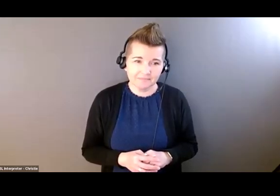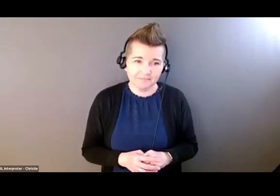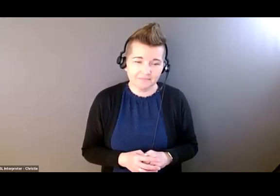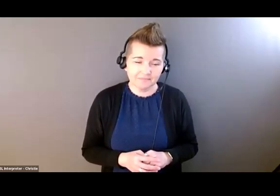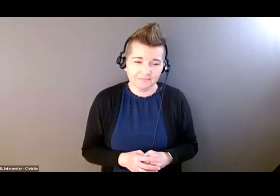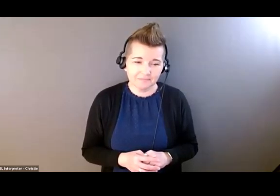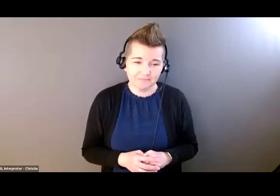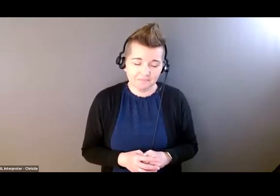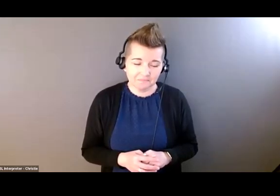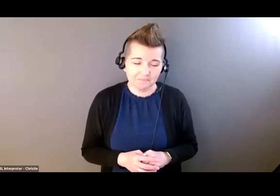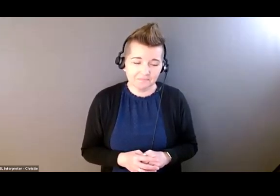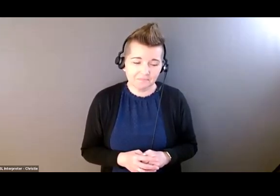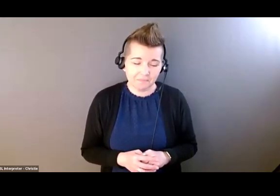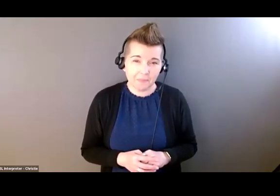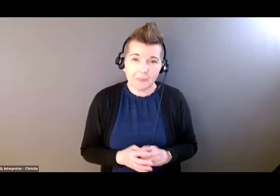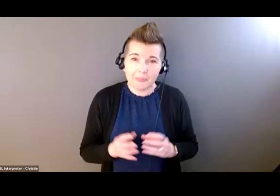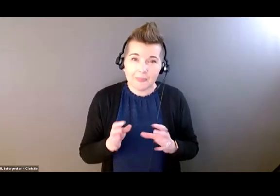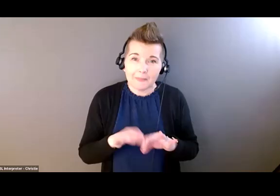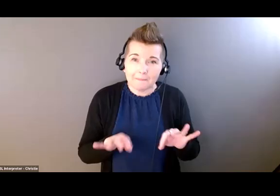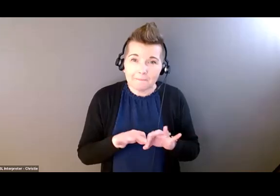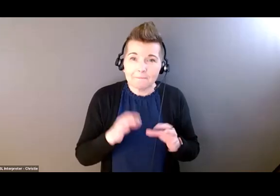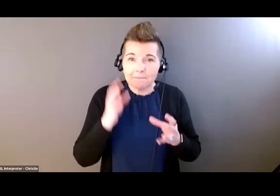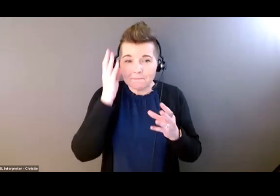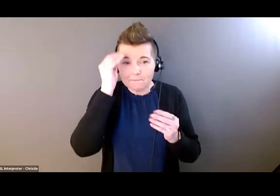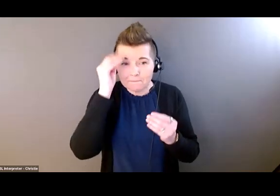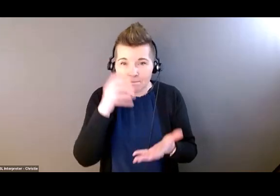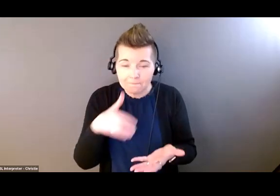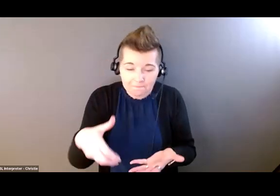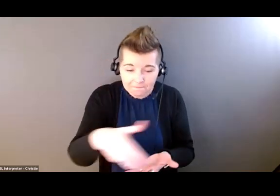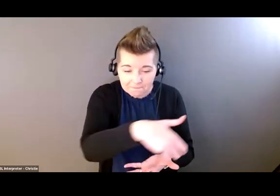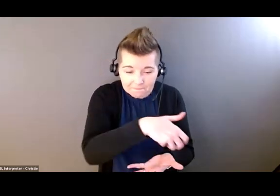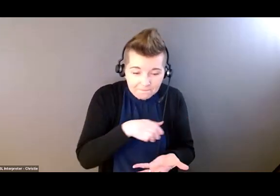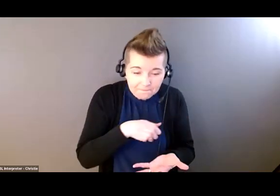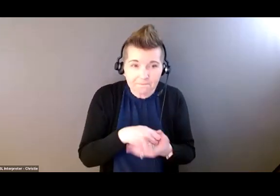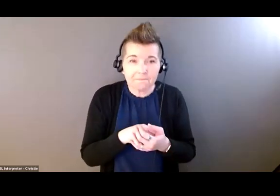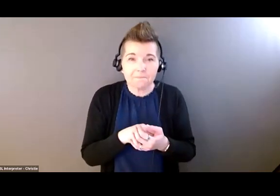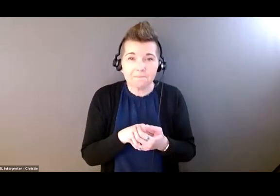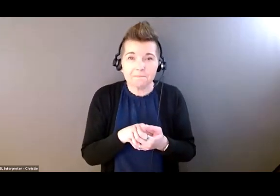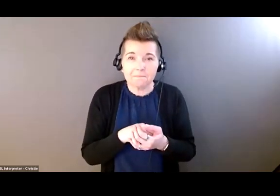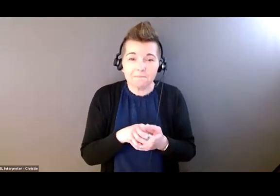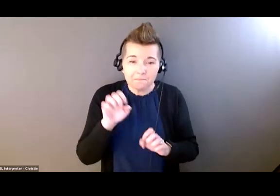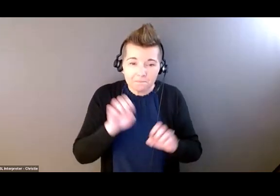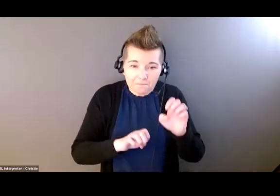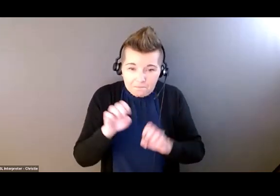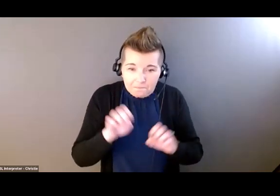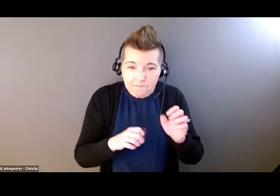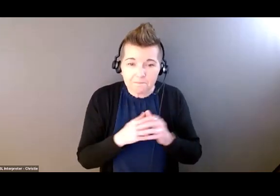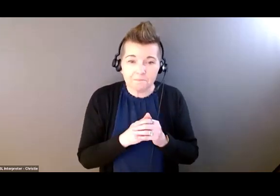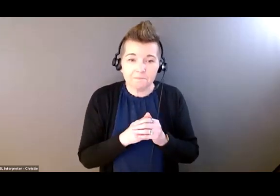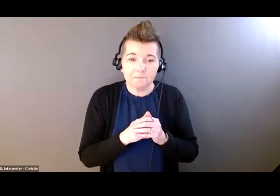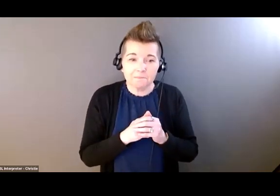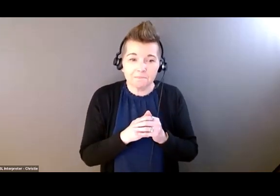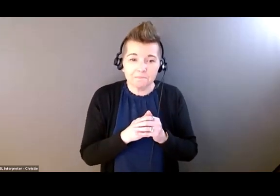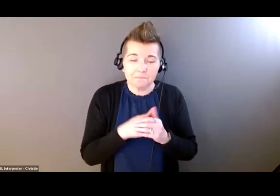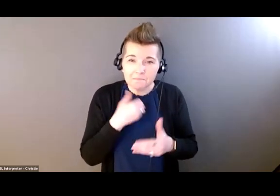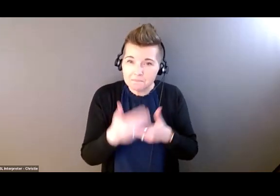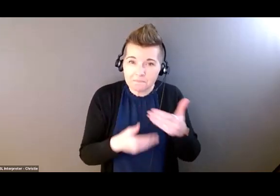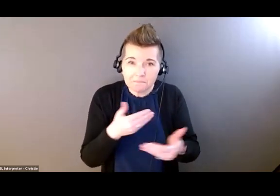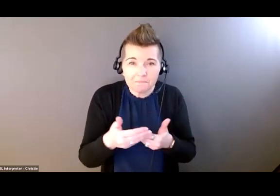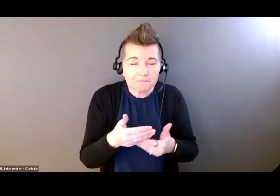just take what you got from this webinar, and we'll keep working together